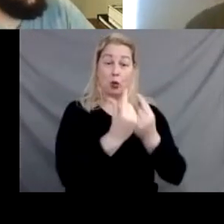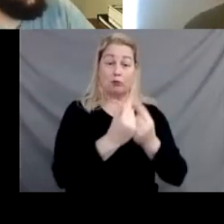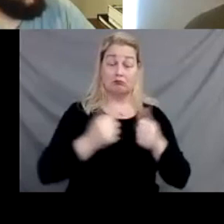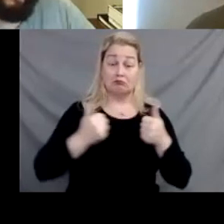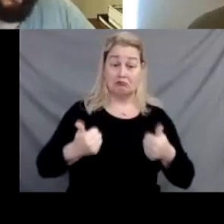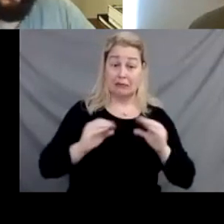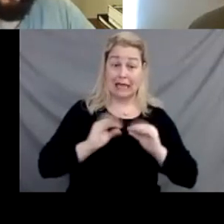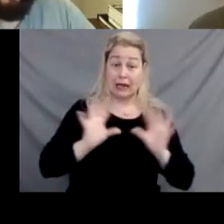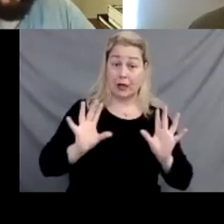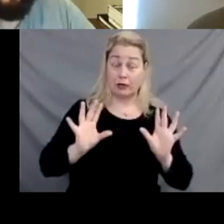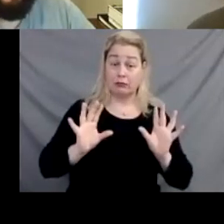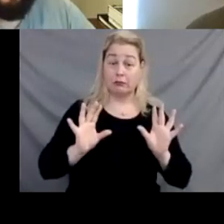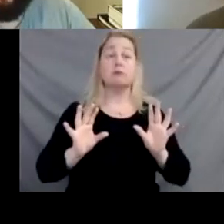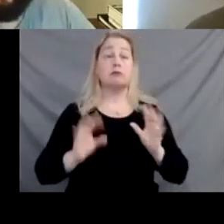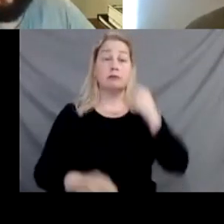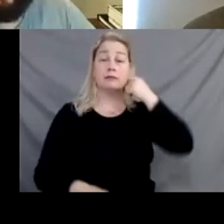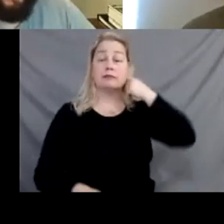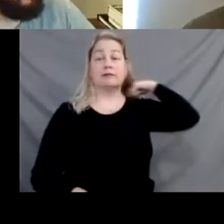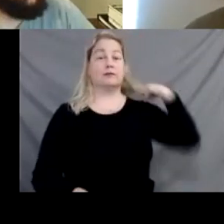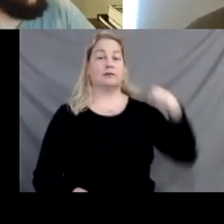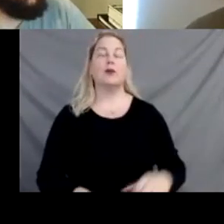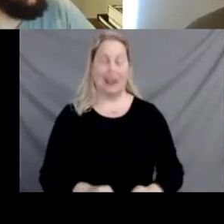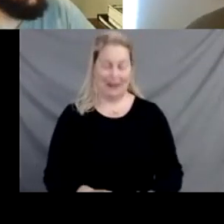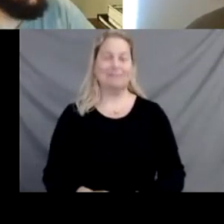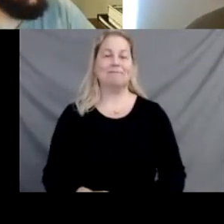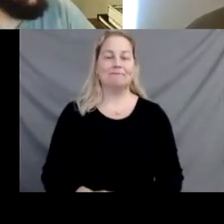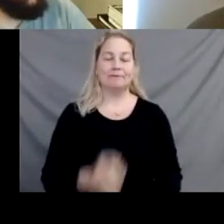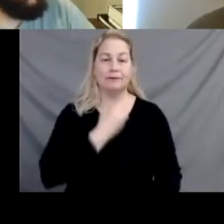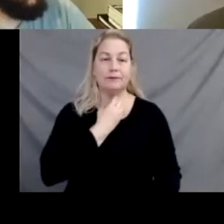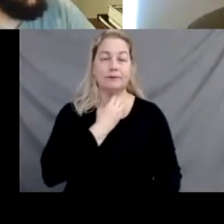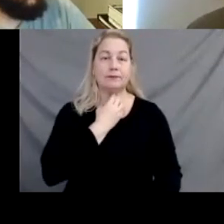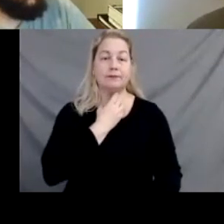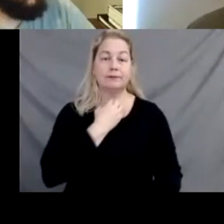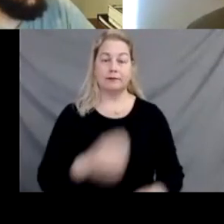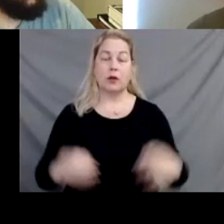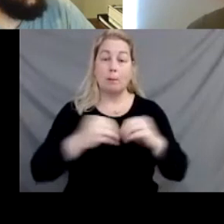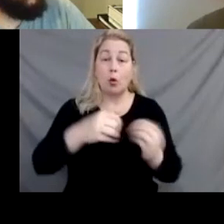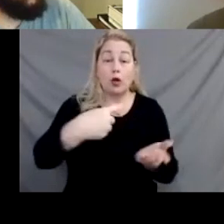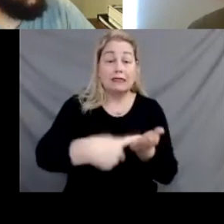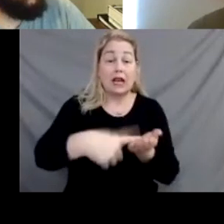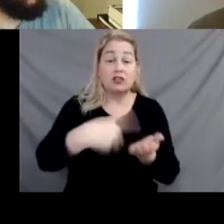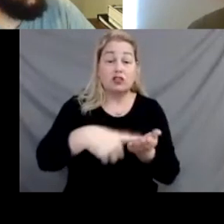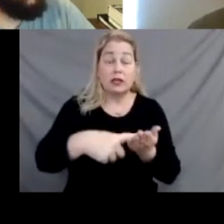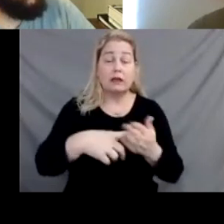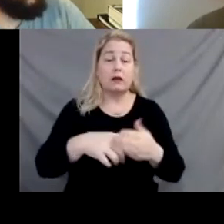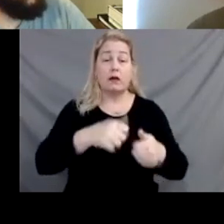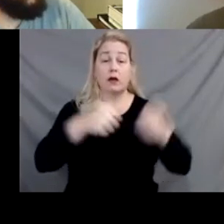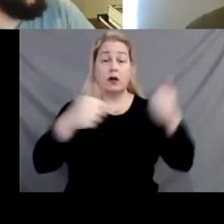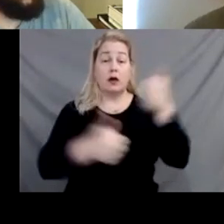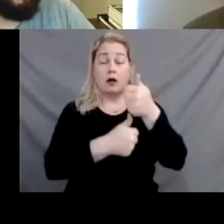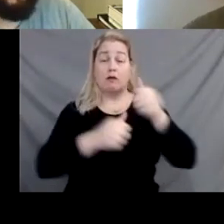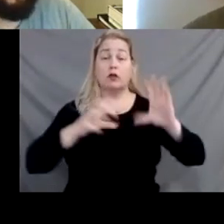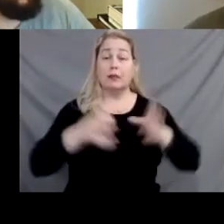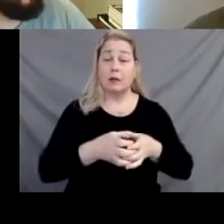to suggest that you want to? Okay, great. Any other further discussion about this sort of subcommittee stuff right